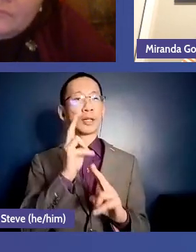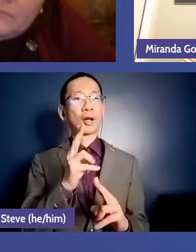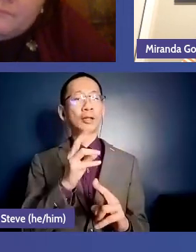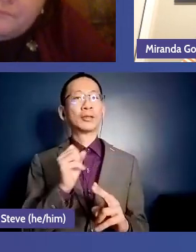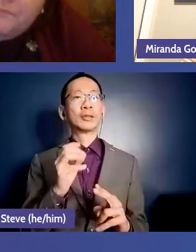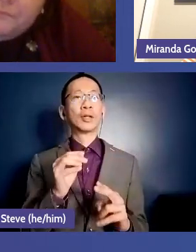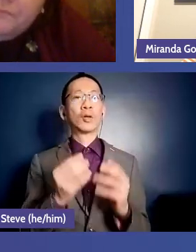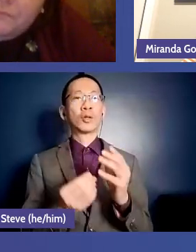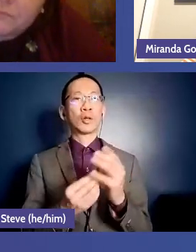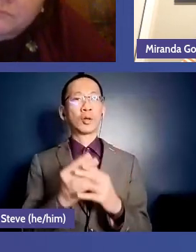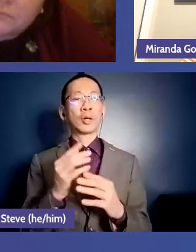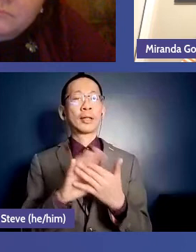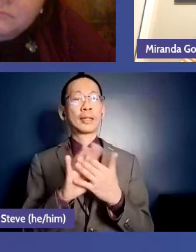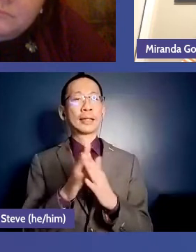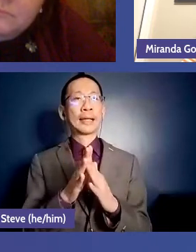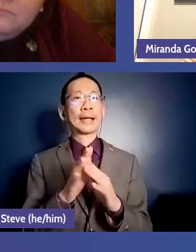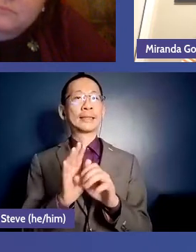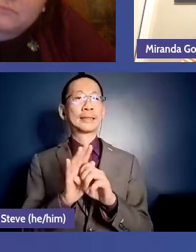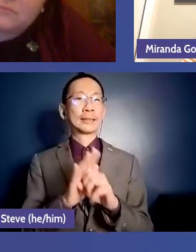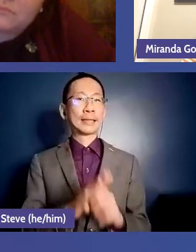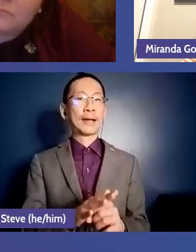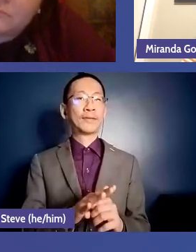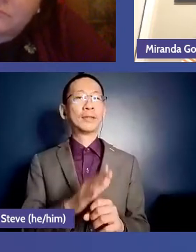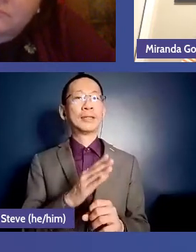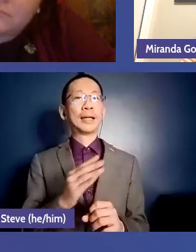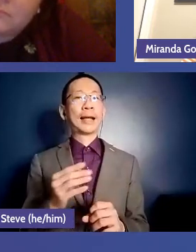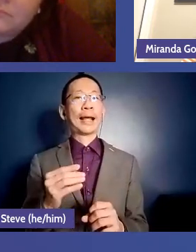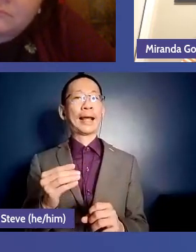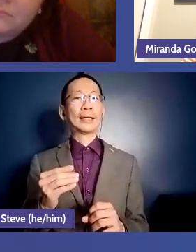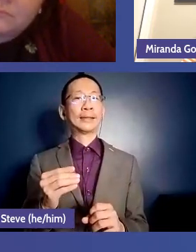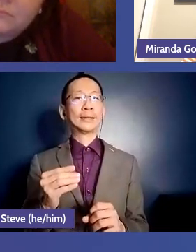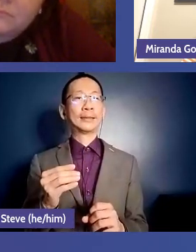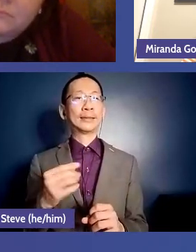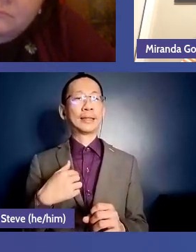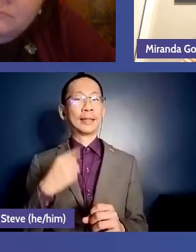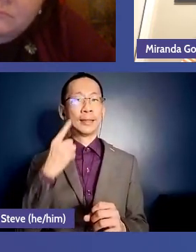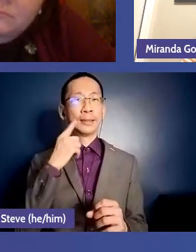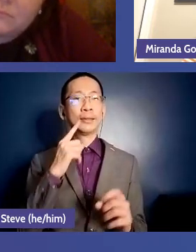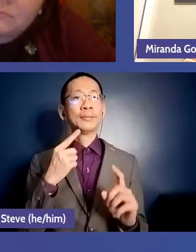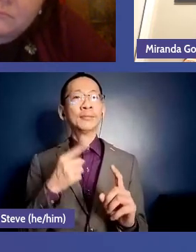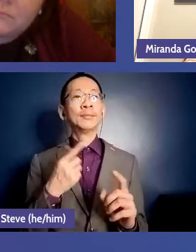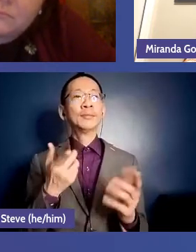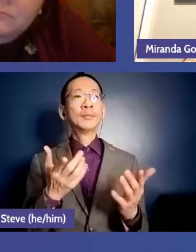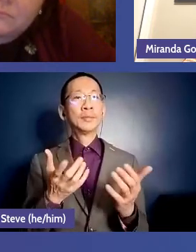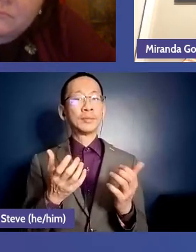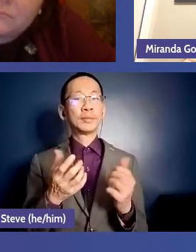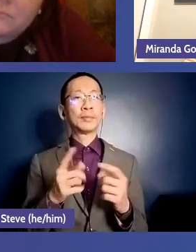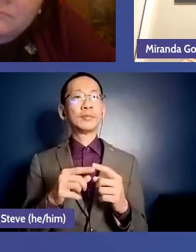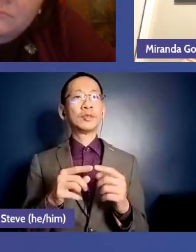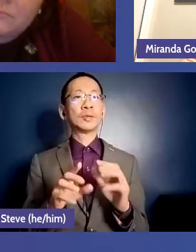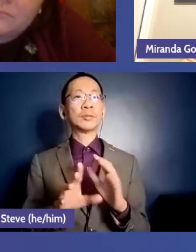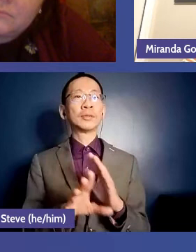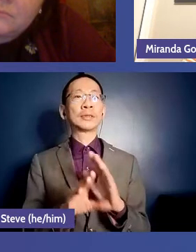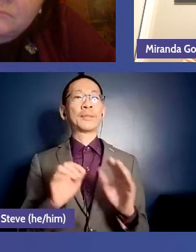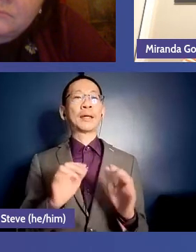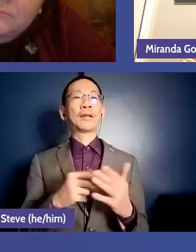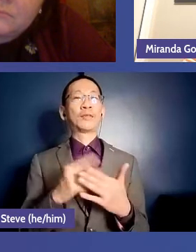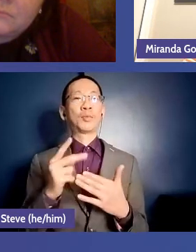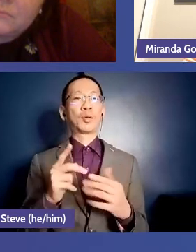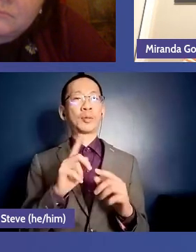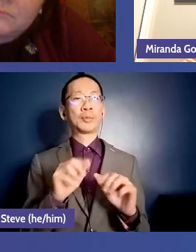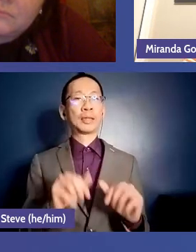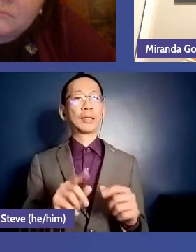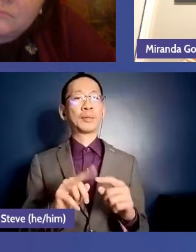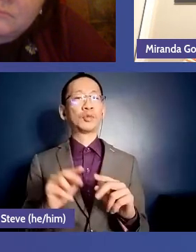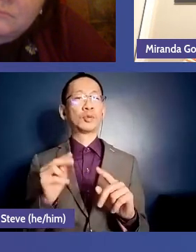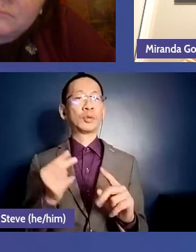the growth gets a little stifled. And, you know, I think ultimately you want to step out of a program and be able to look back